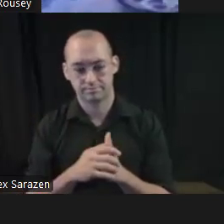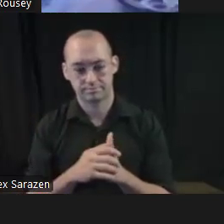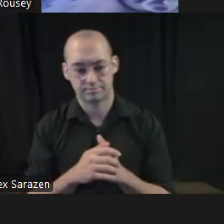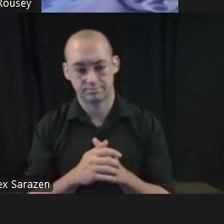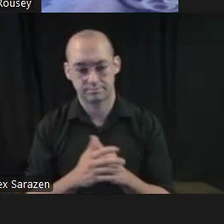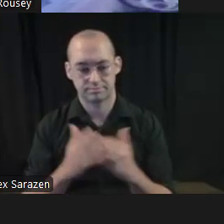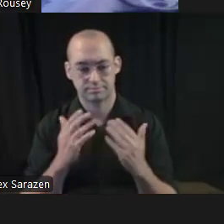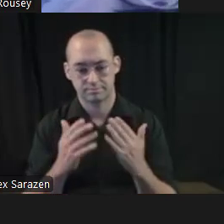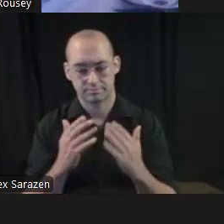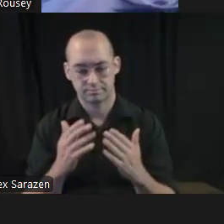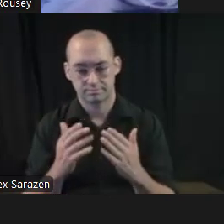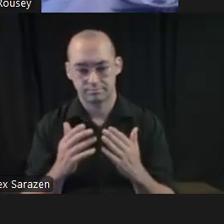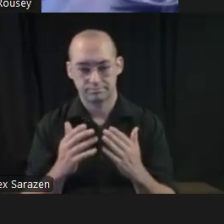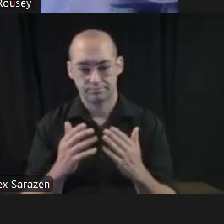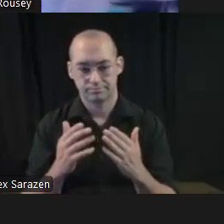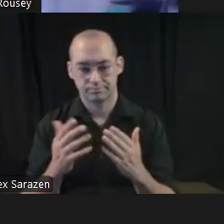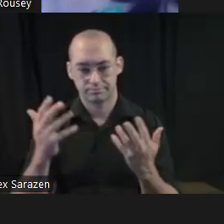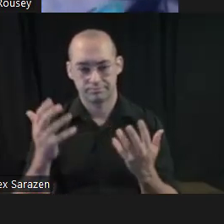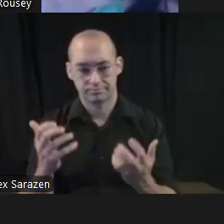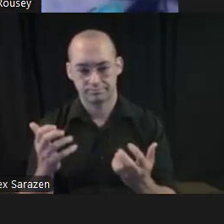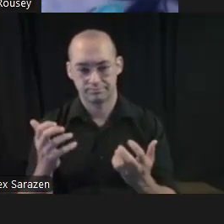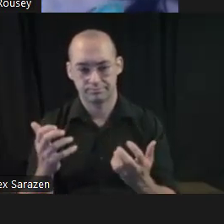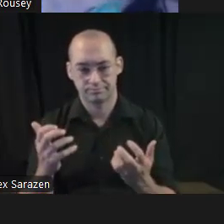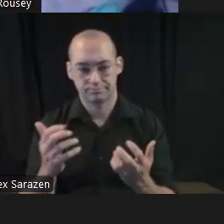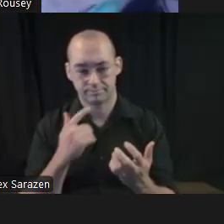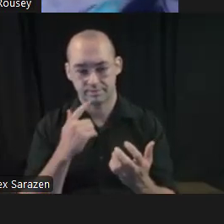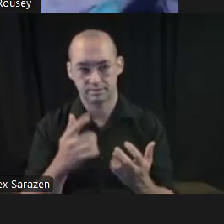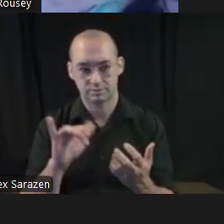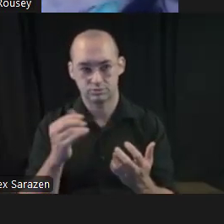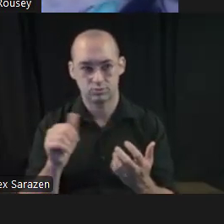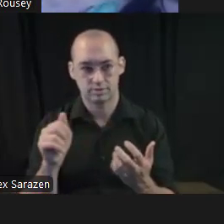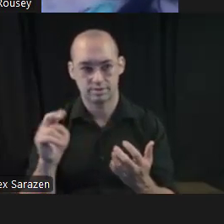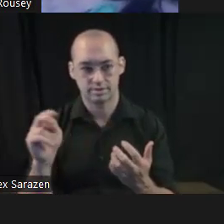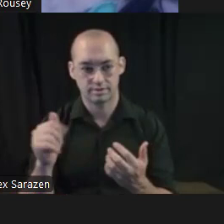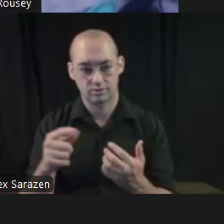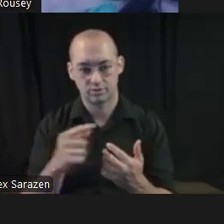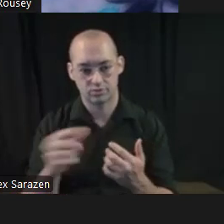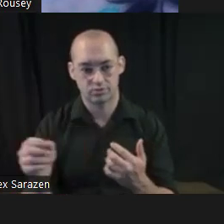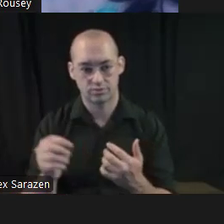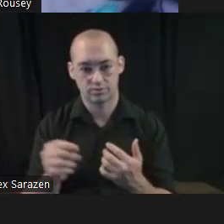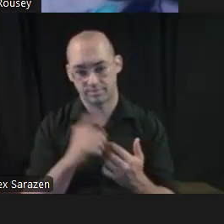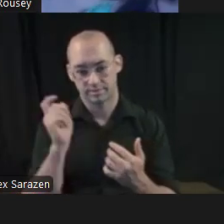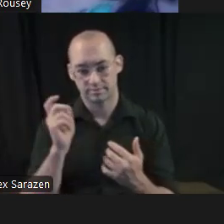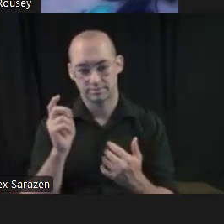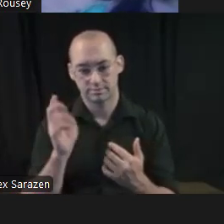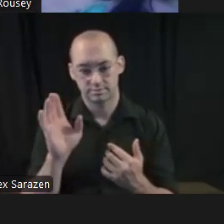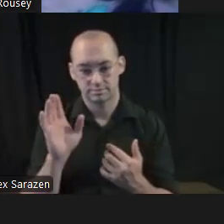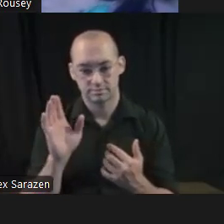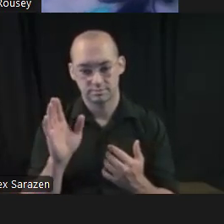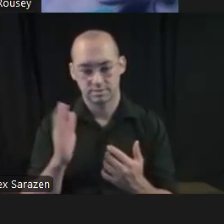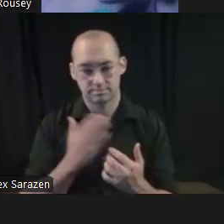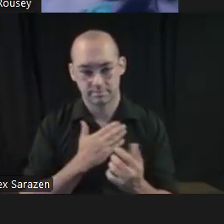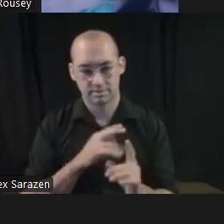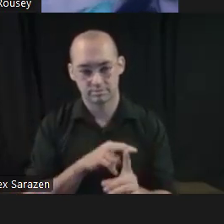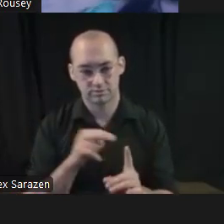Thank you. I just want to say, Joanna, you go, because, my observation over